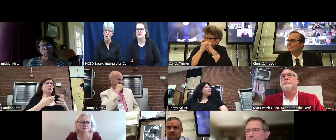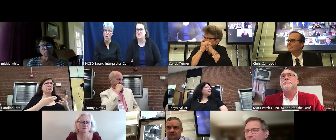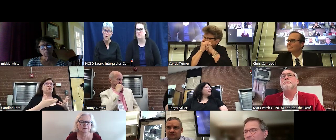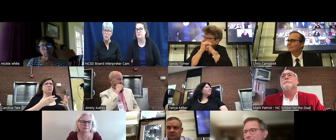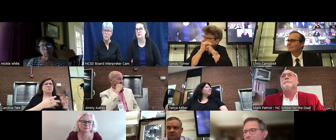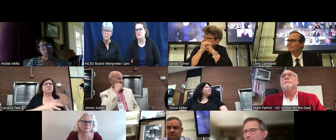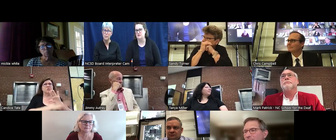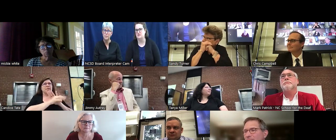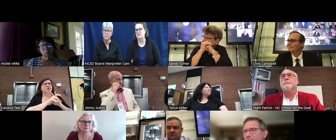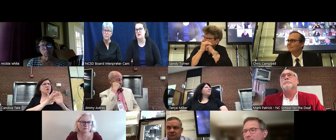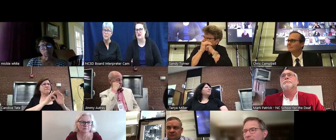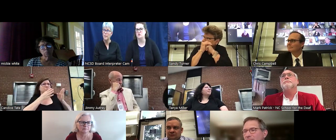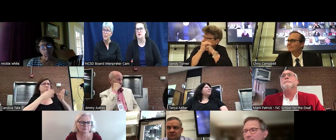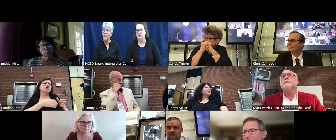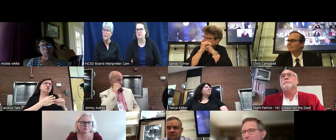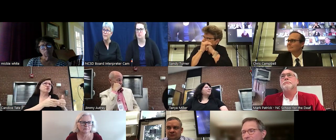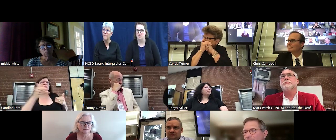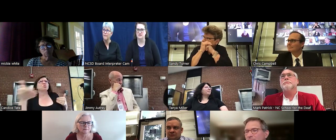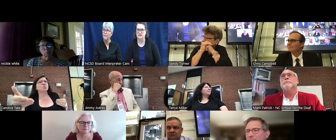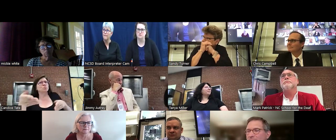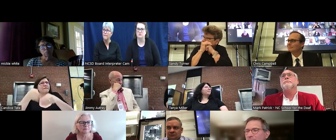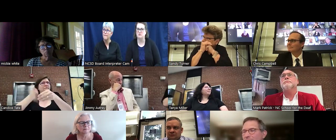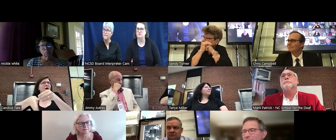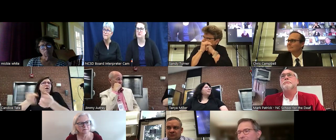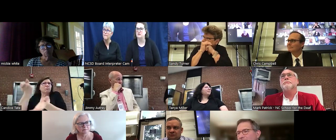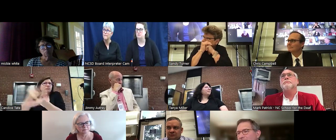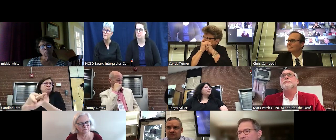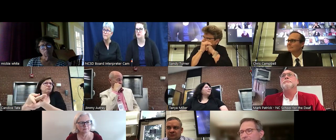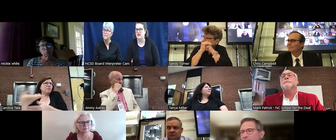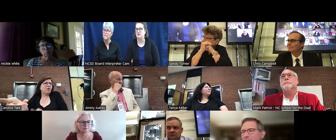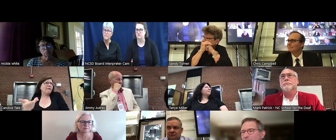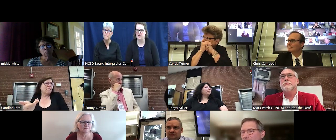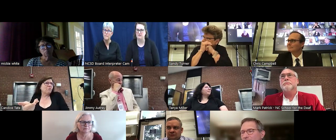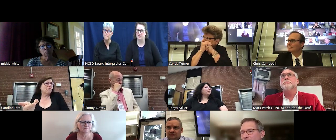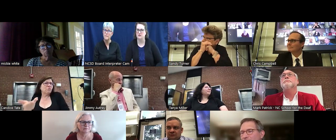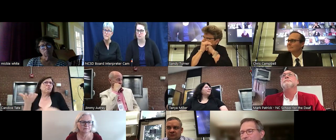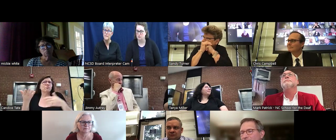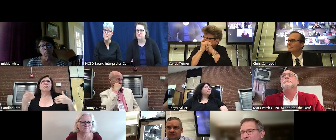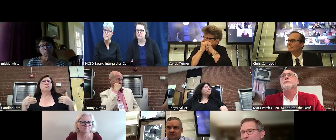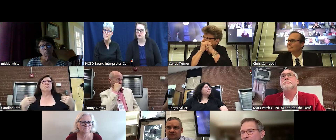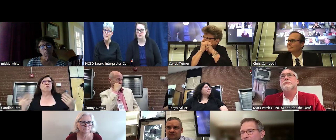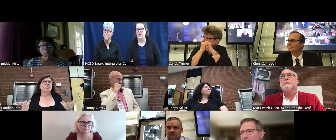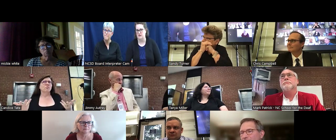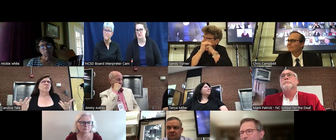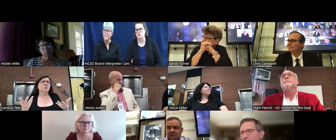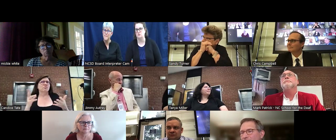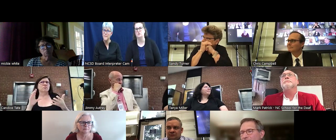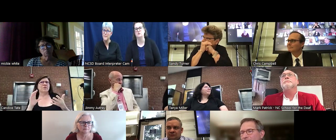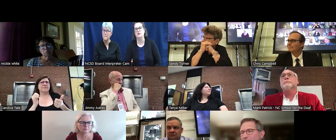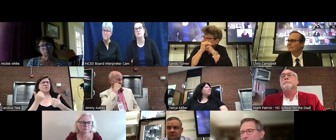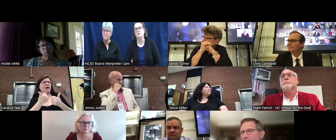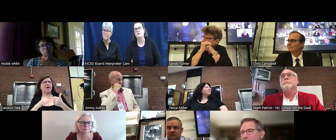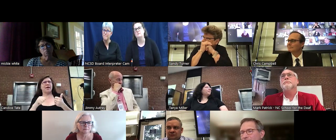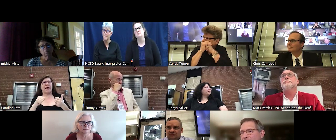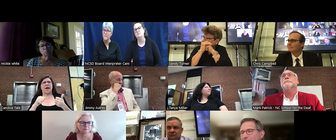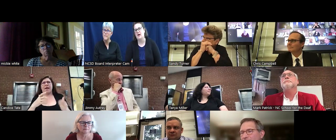could see where maybe the actual hiring process would be really pushed out for that final approval for that individual.